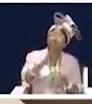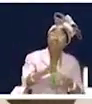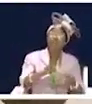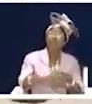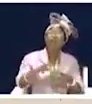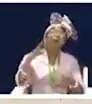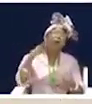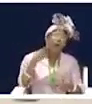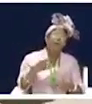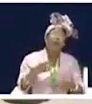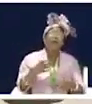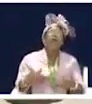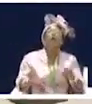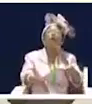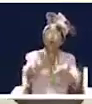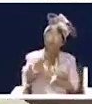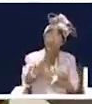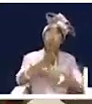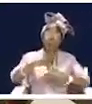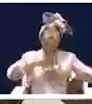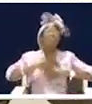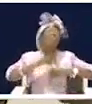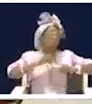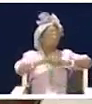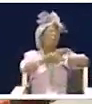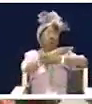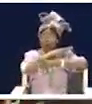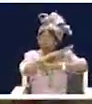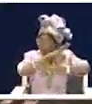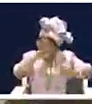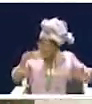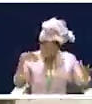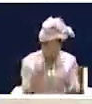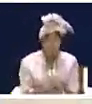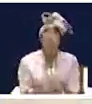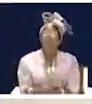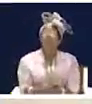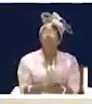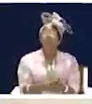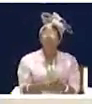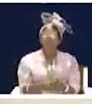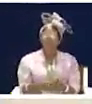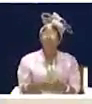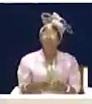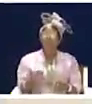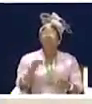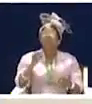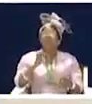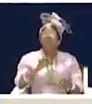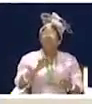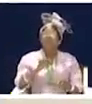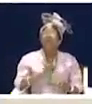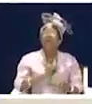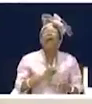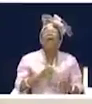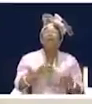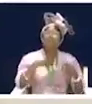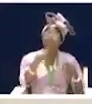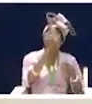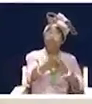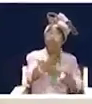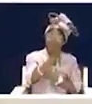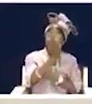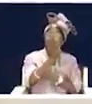Adeboye ogbo mi san patapata ti oseku kankan bayi. Mo tun wa dalese nigbati mo di